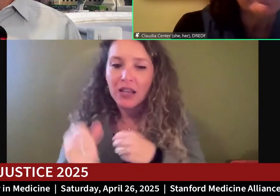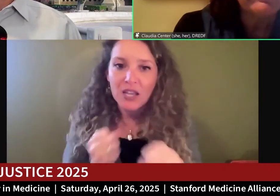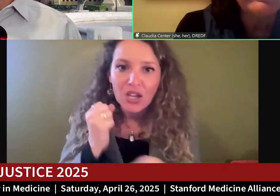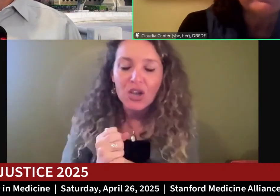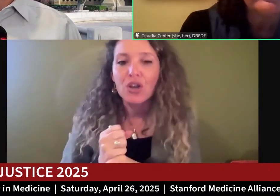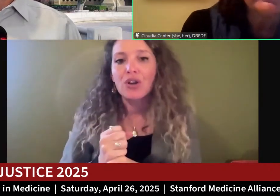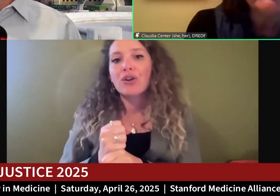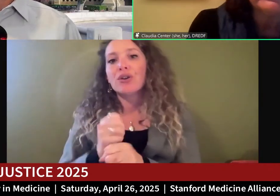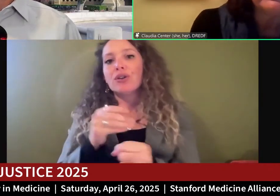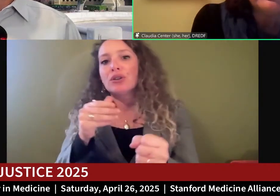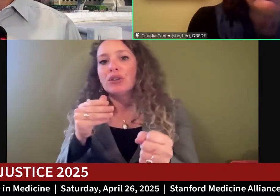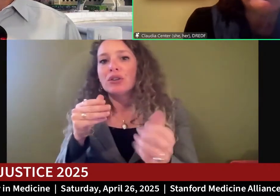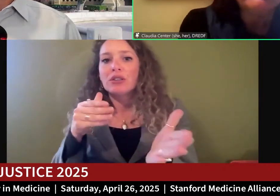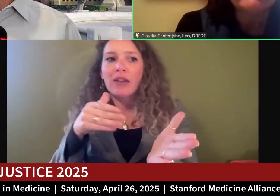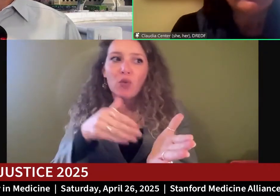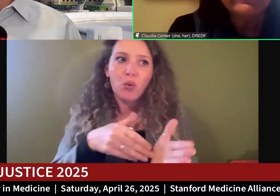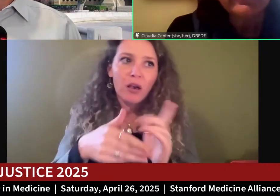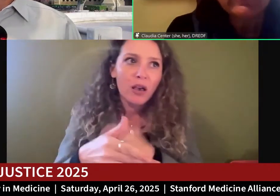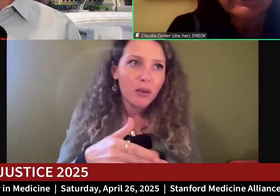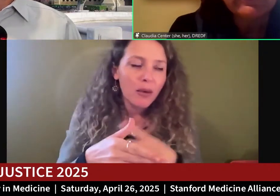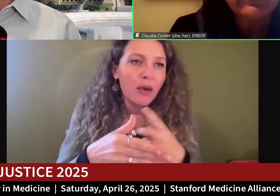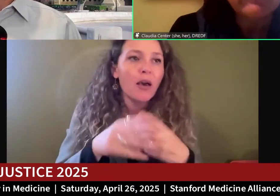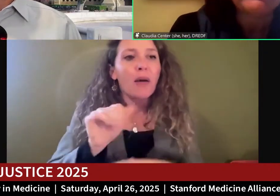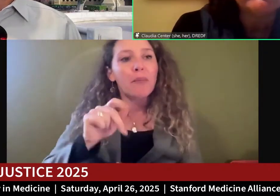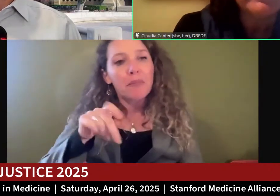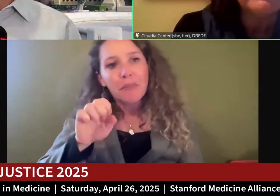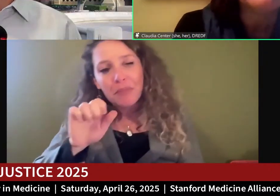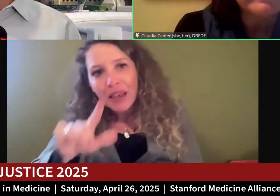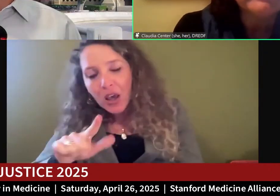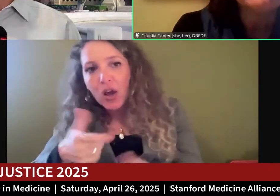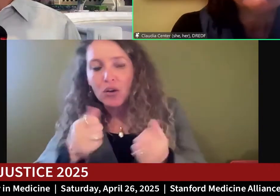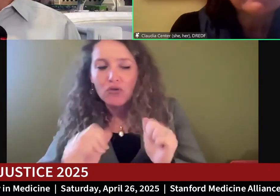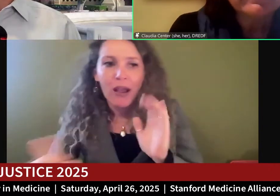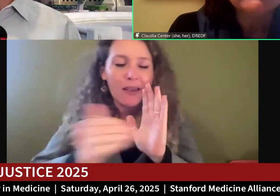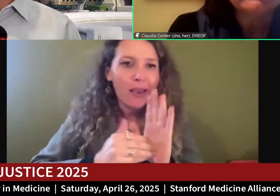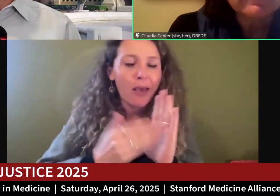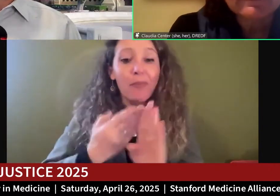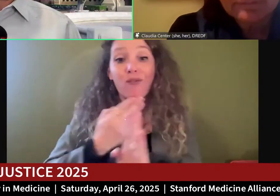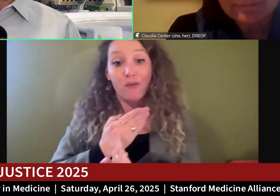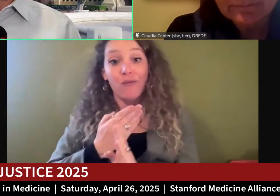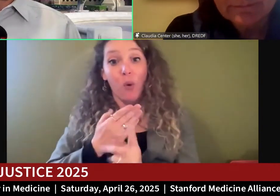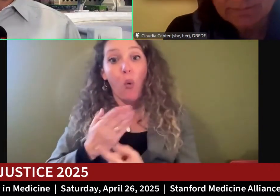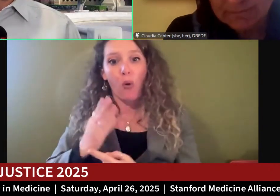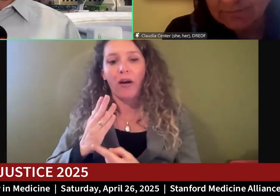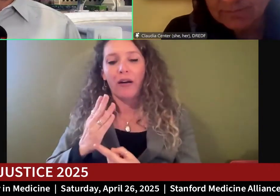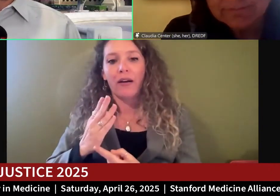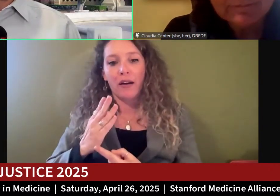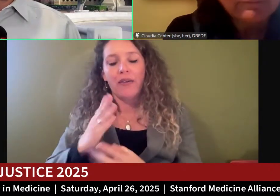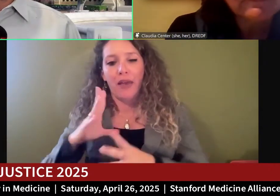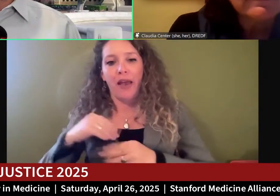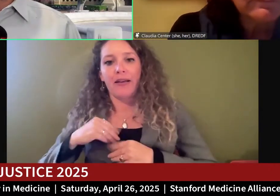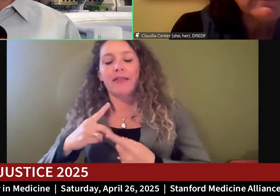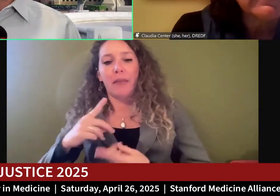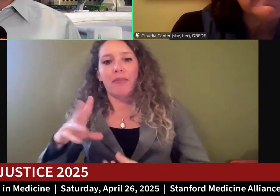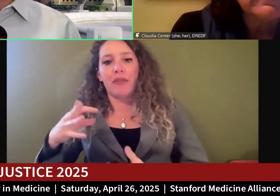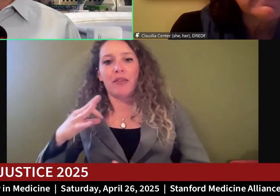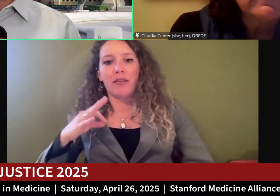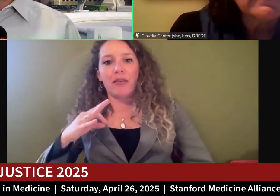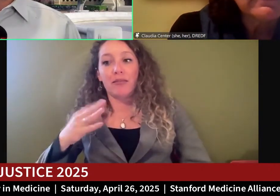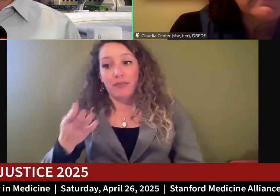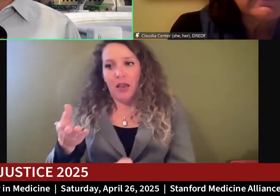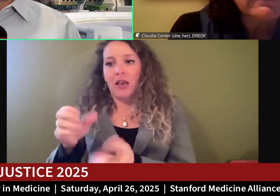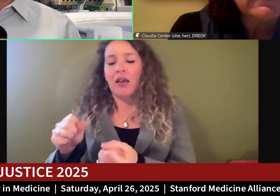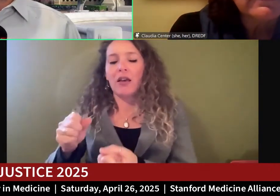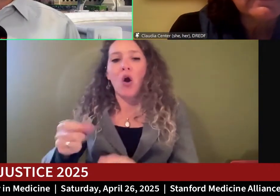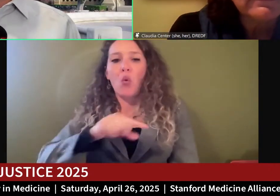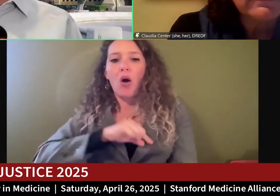hearing before an administrative law judge before they are granted their benefit. Yeah, one of our viewers said